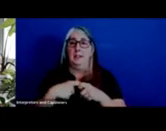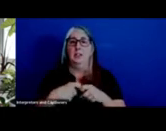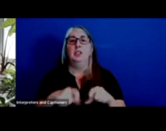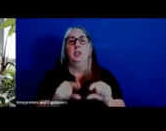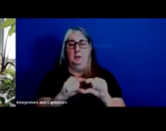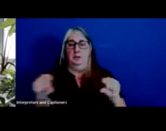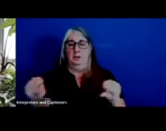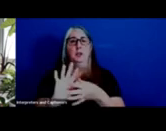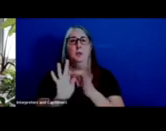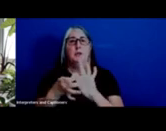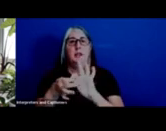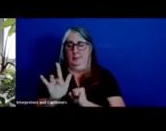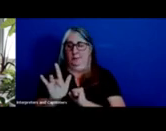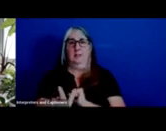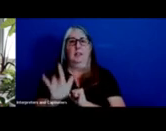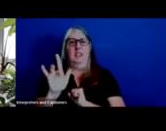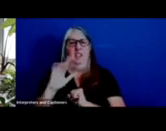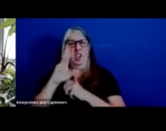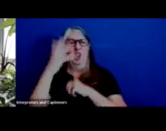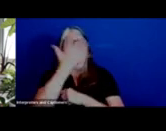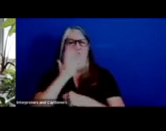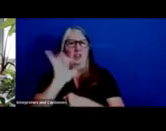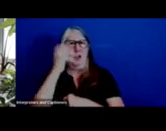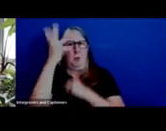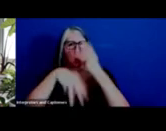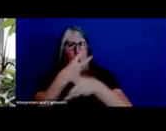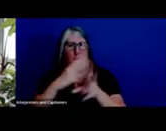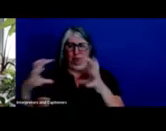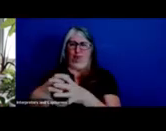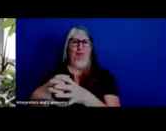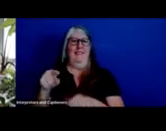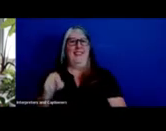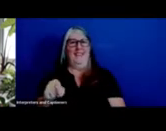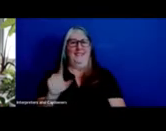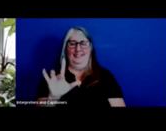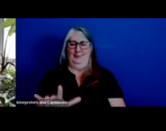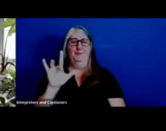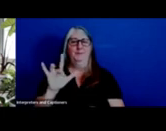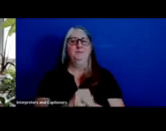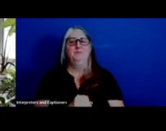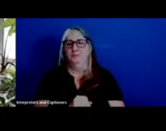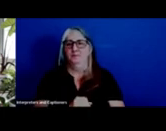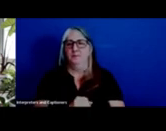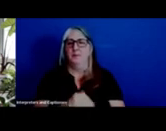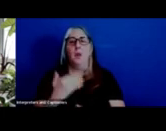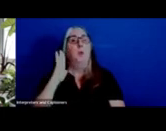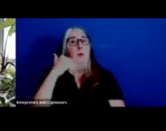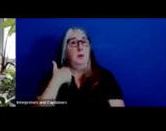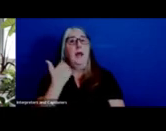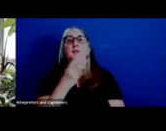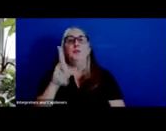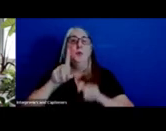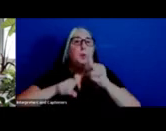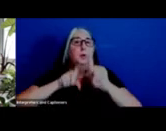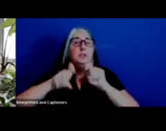interpretation button, which is the world icon at the bottom of your screen. We'll have just a couple of polls today at the beginning